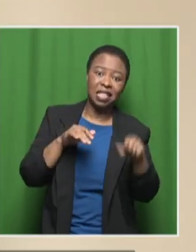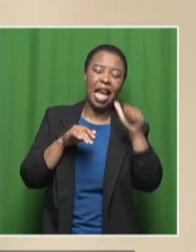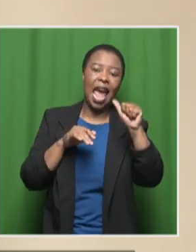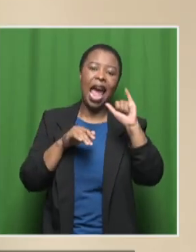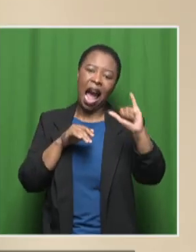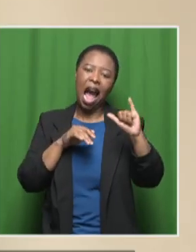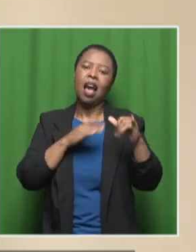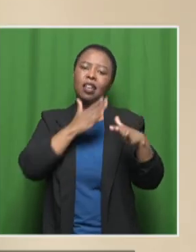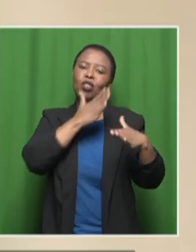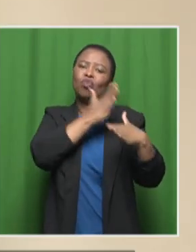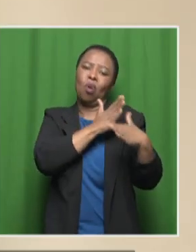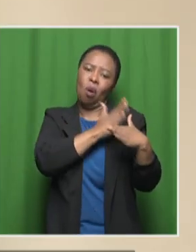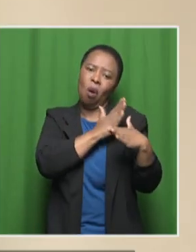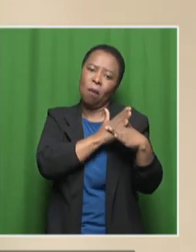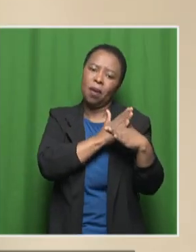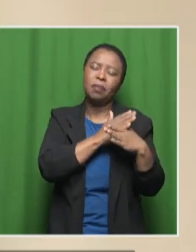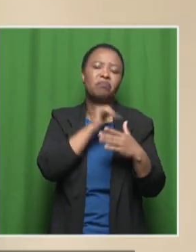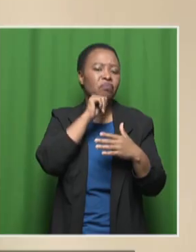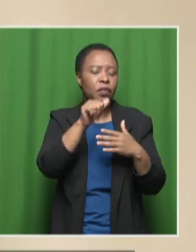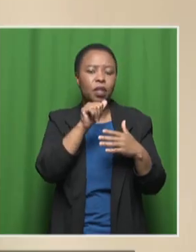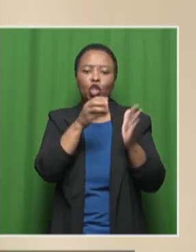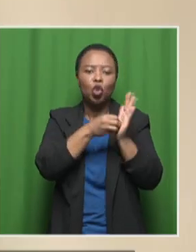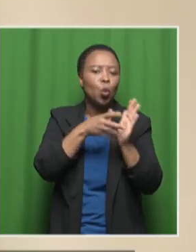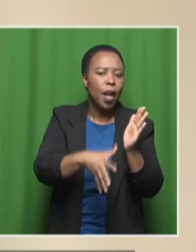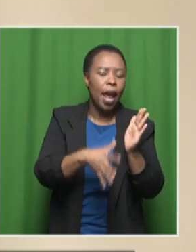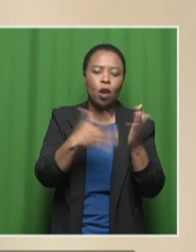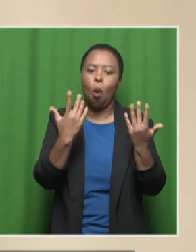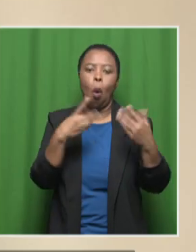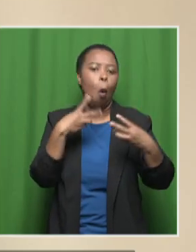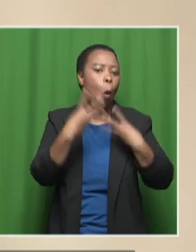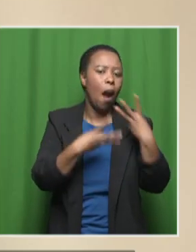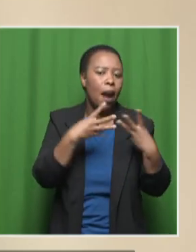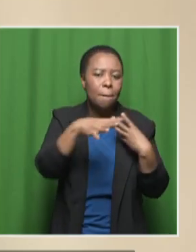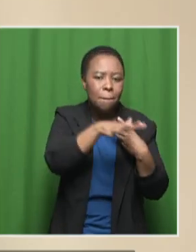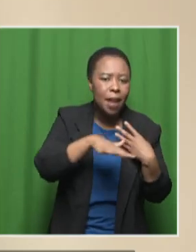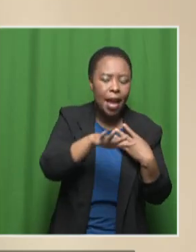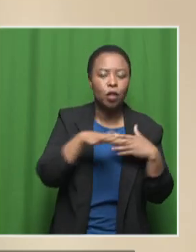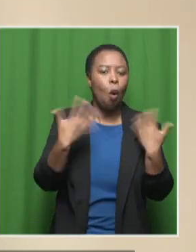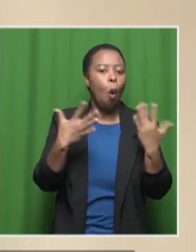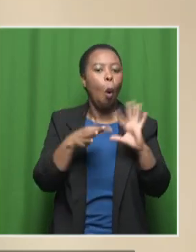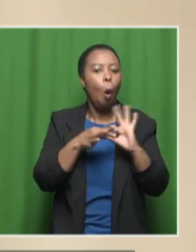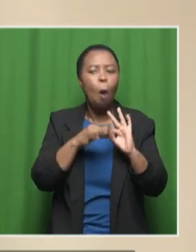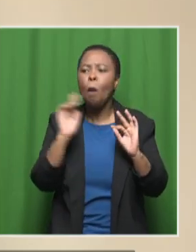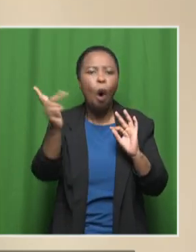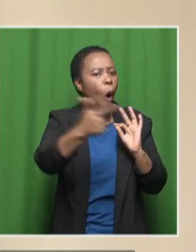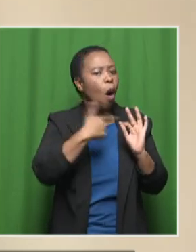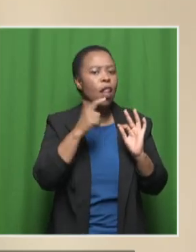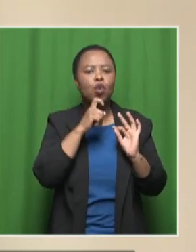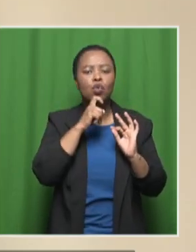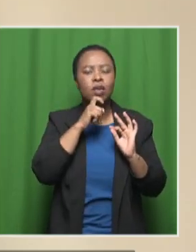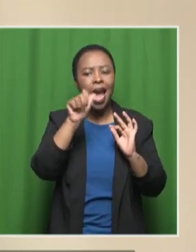and whether you're a student or you're in the workplace or you're at home, everybody is using AI for